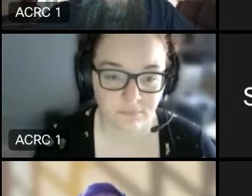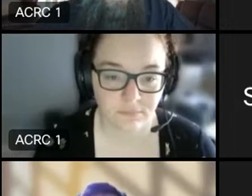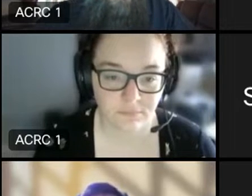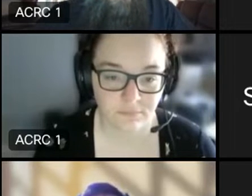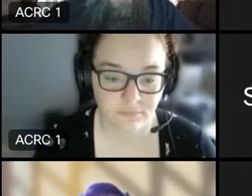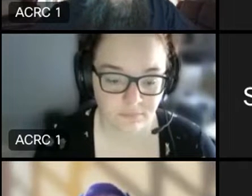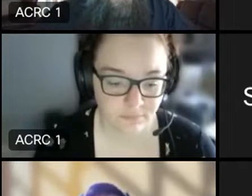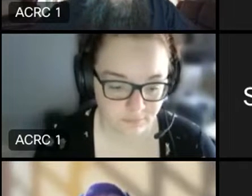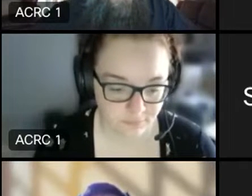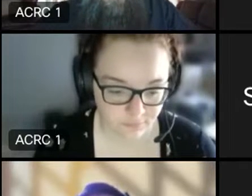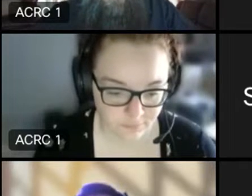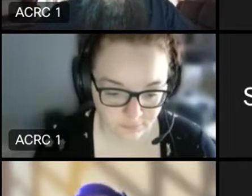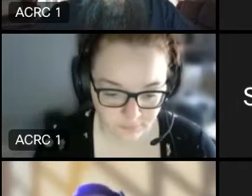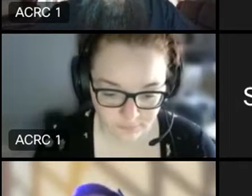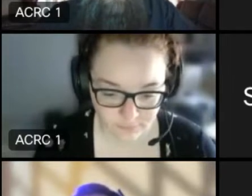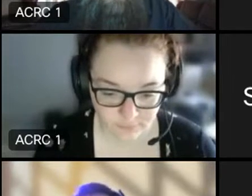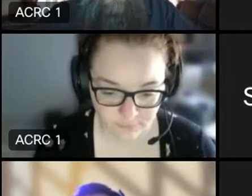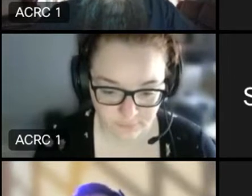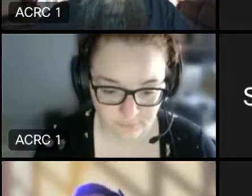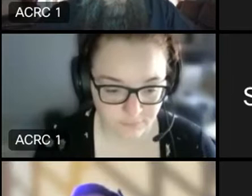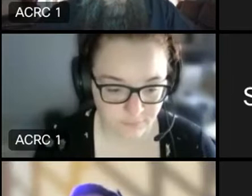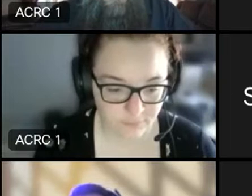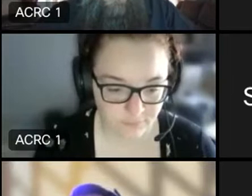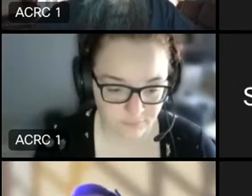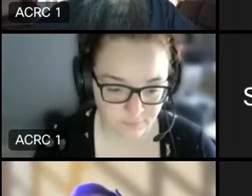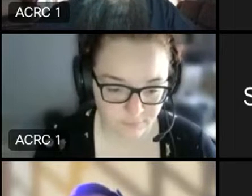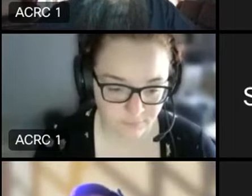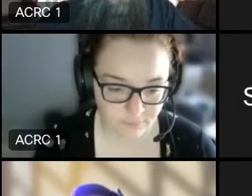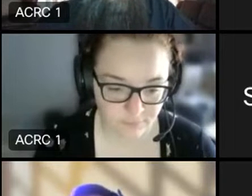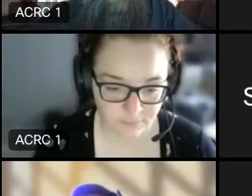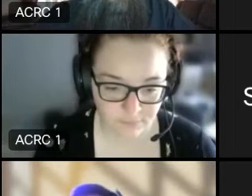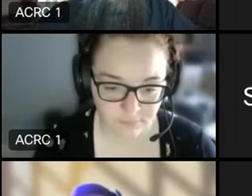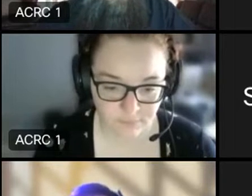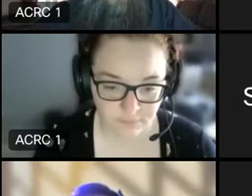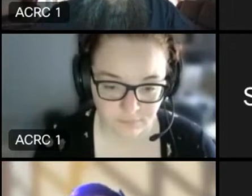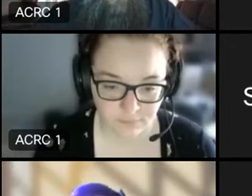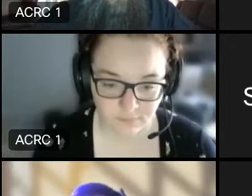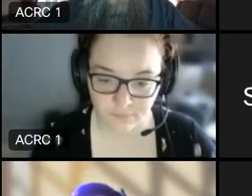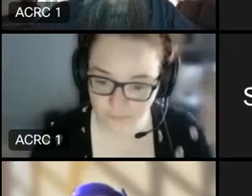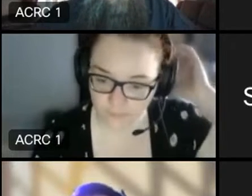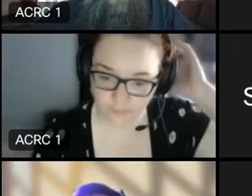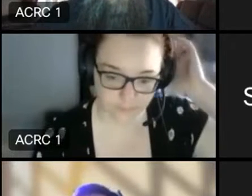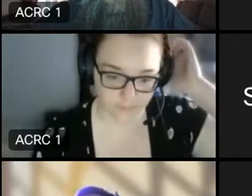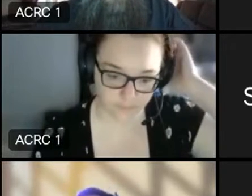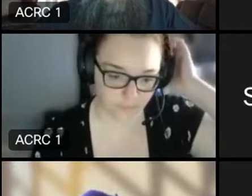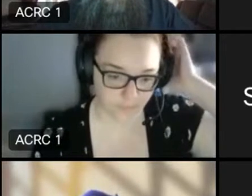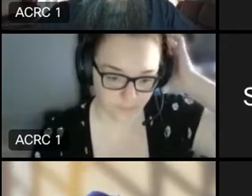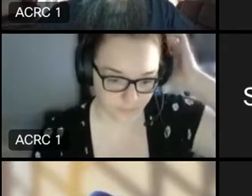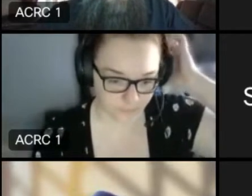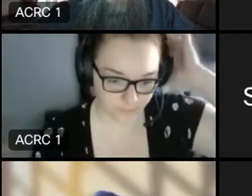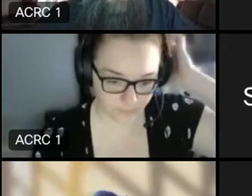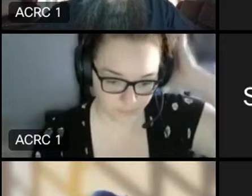distancing of 15 clients, we need to know what your plan is. Are you planning on doing 15